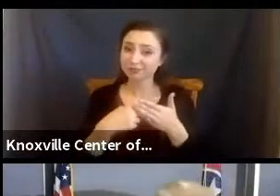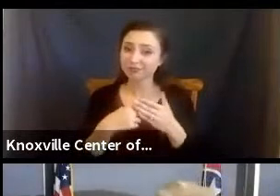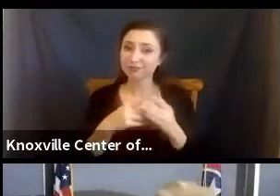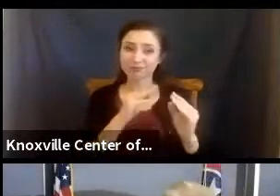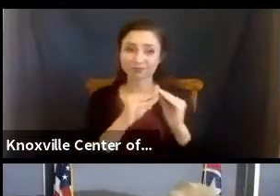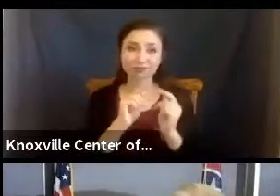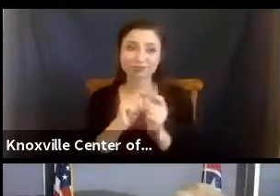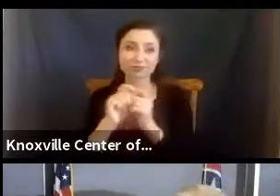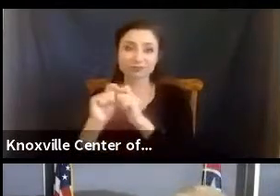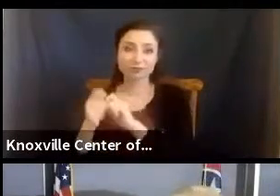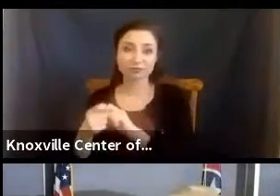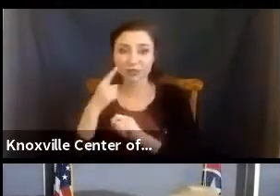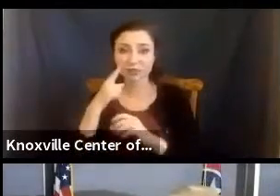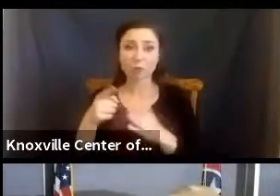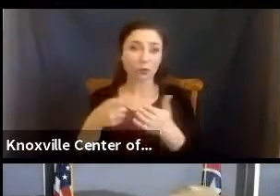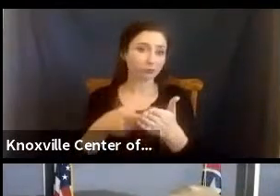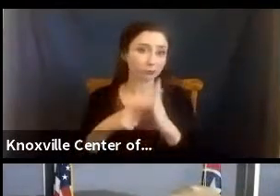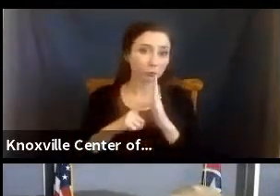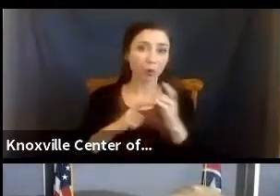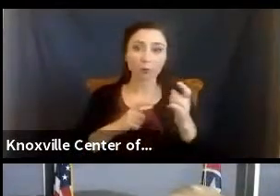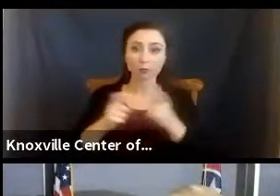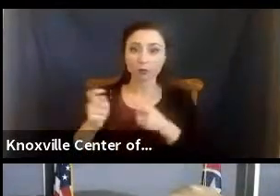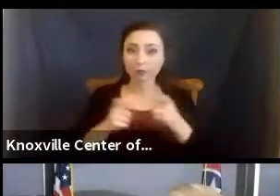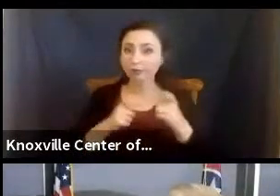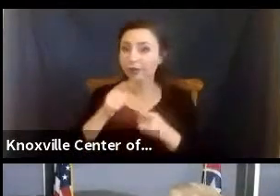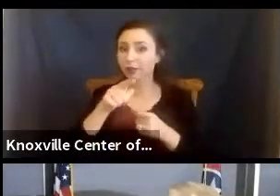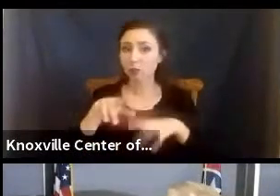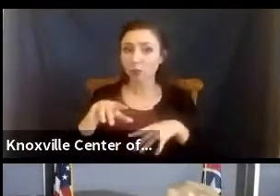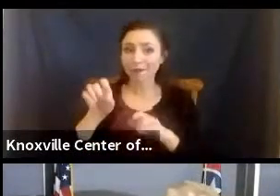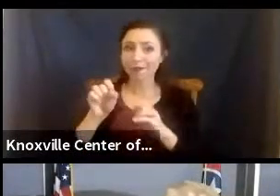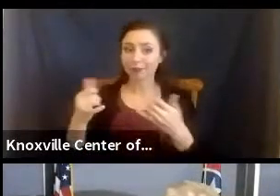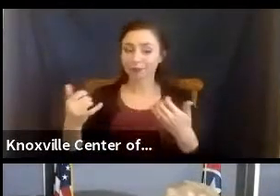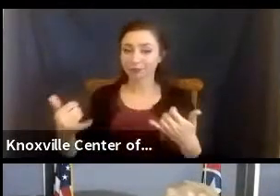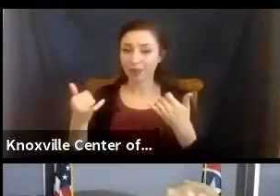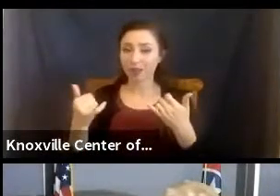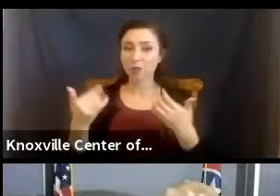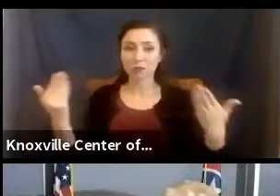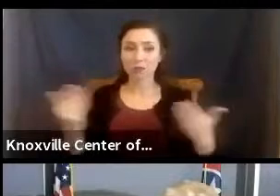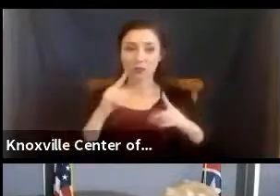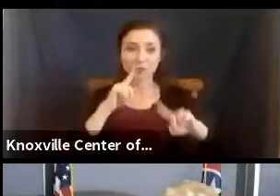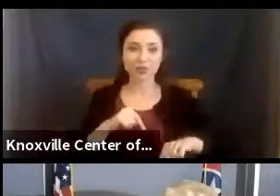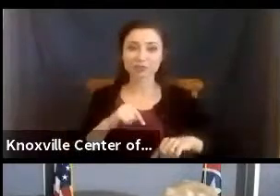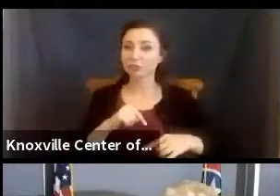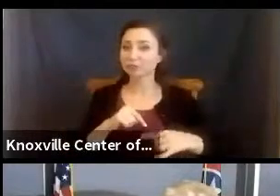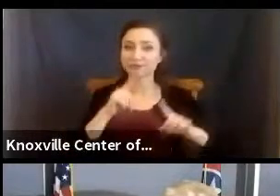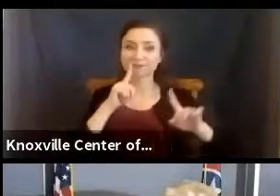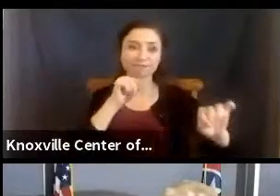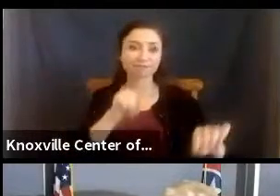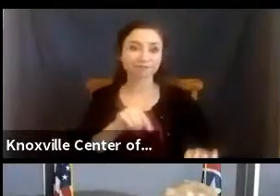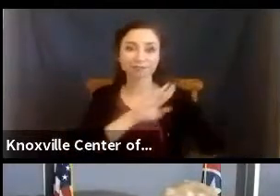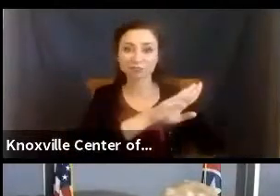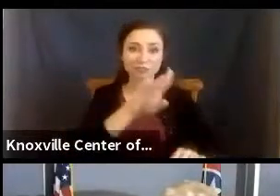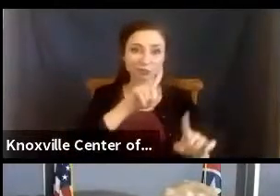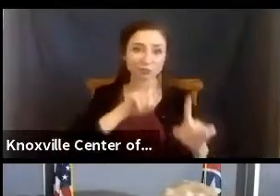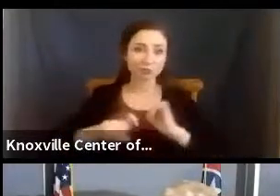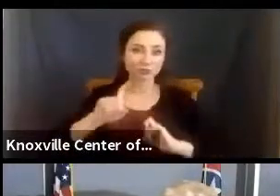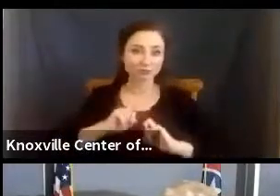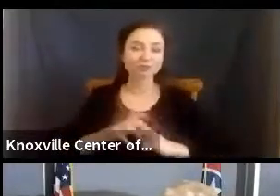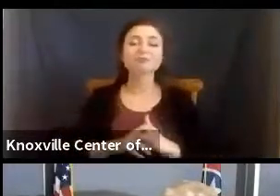to regulations you may choose to adopt, we're here to answer any questions you might have. Thank you very